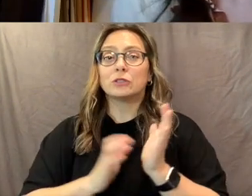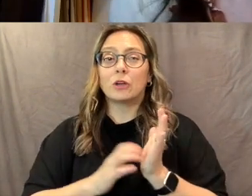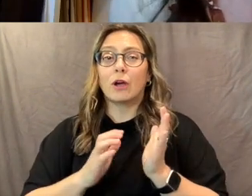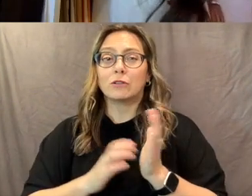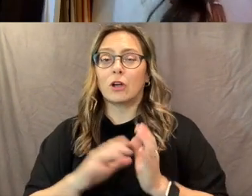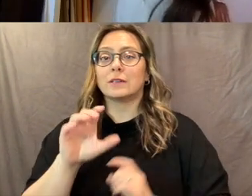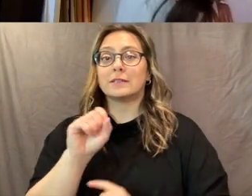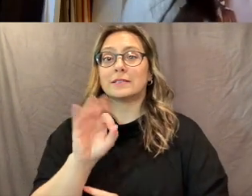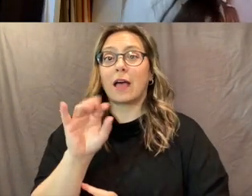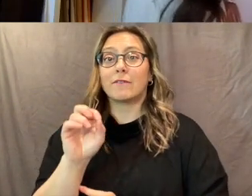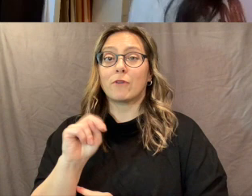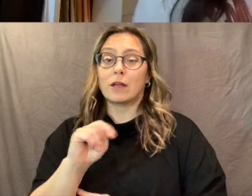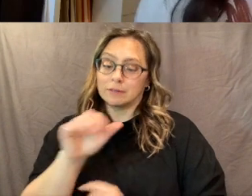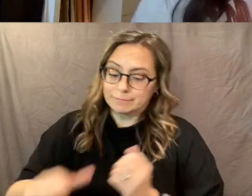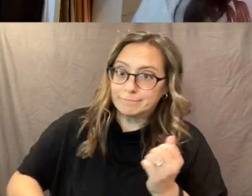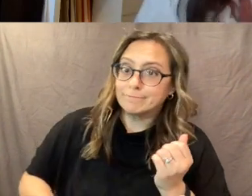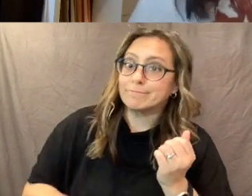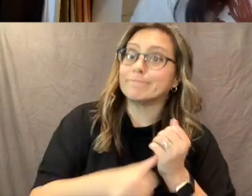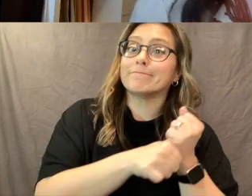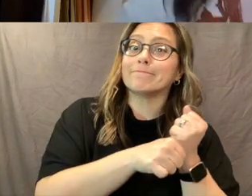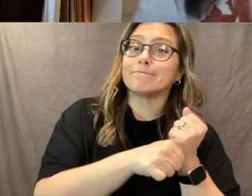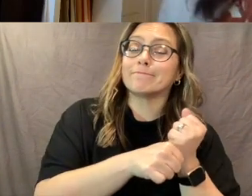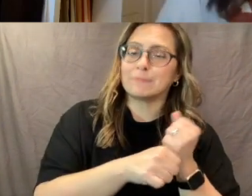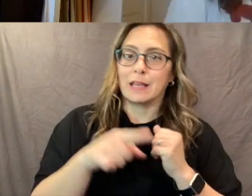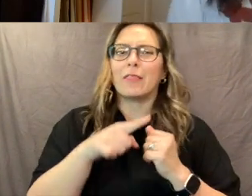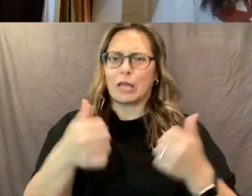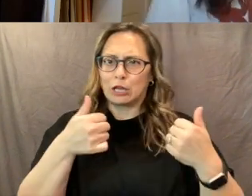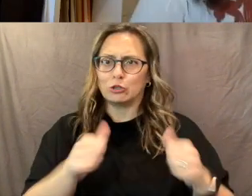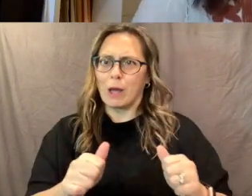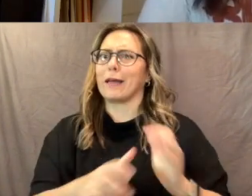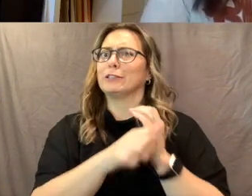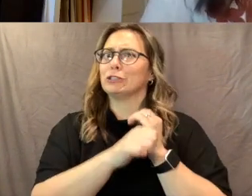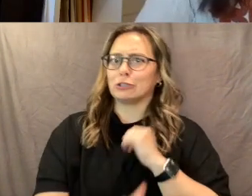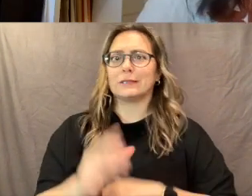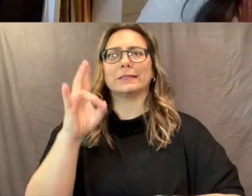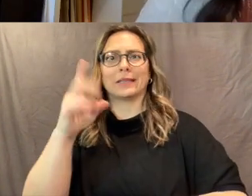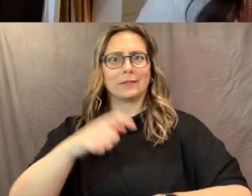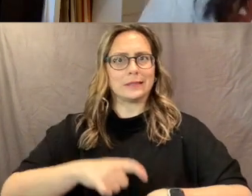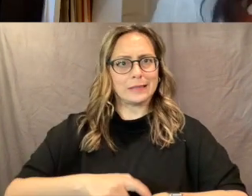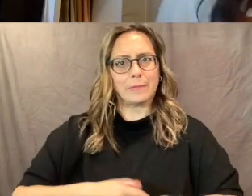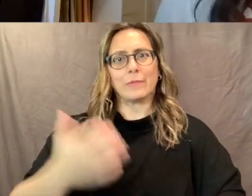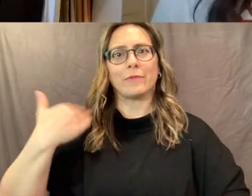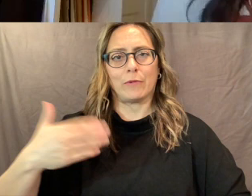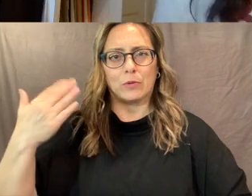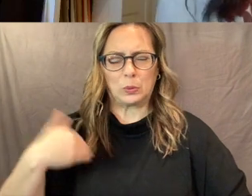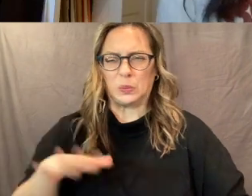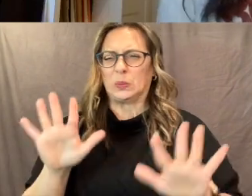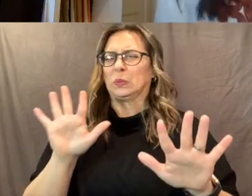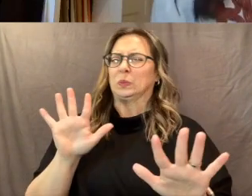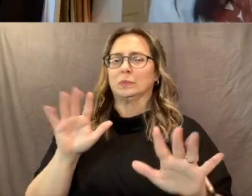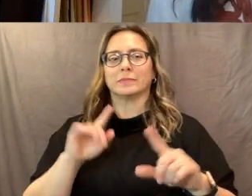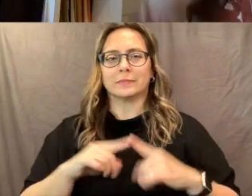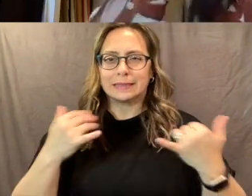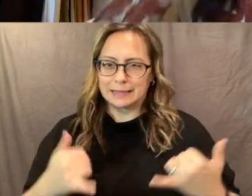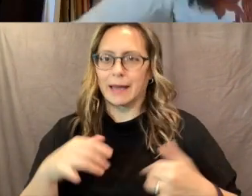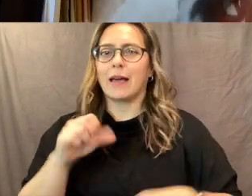I am Charlie the second. Doctors put saffron up my back door. They've tried this shit 7 times